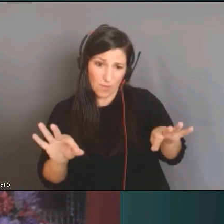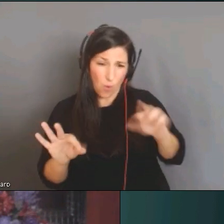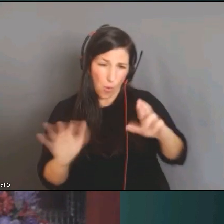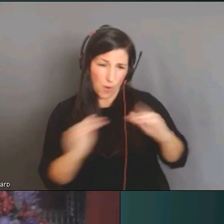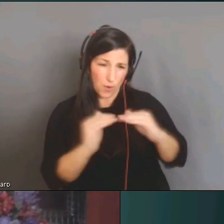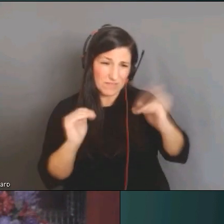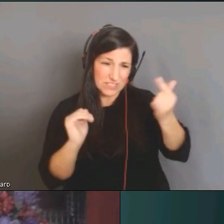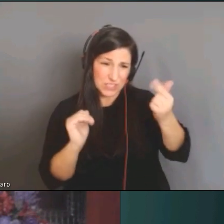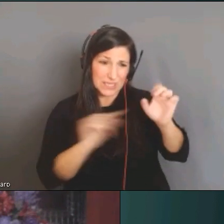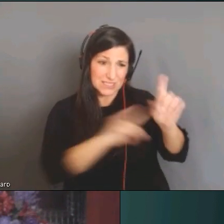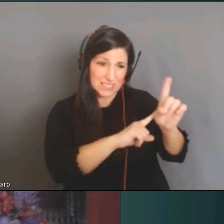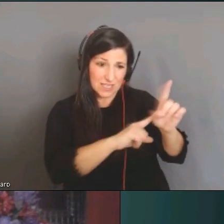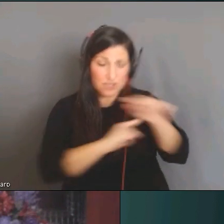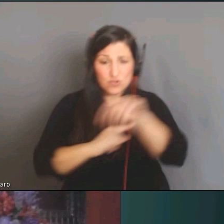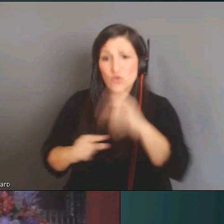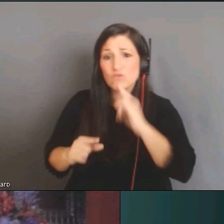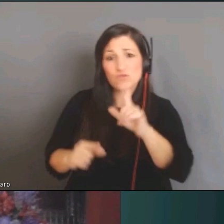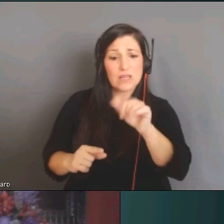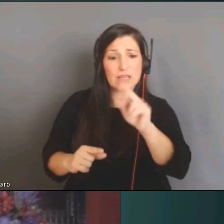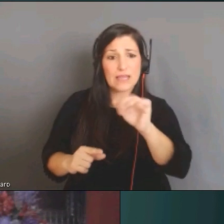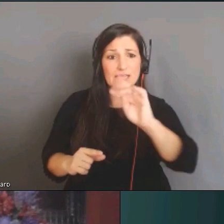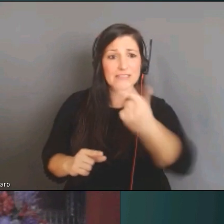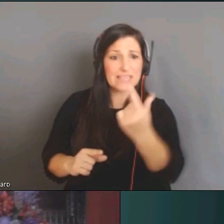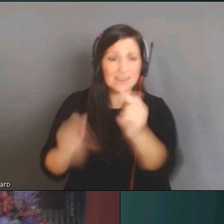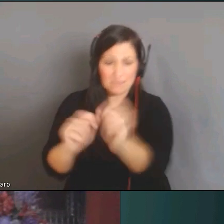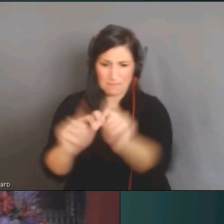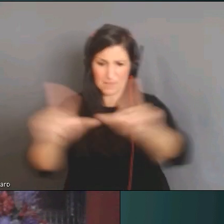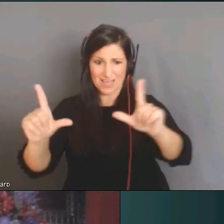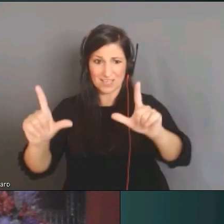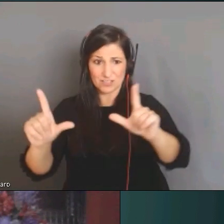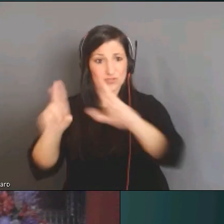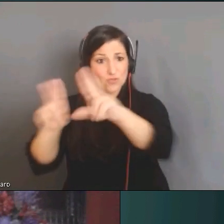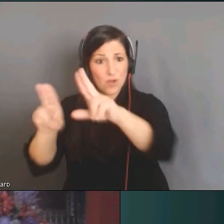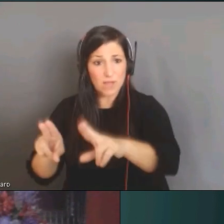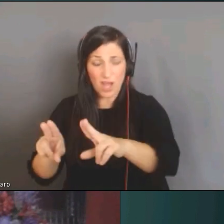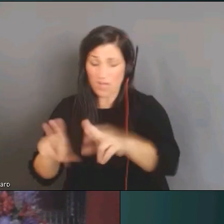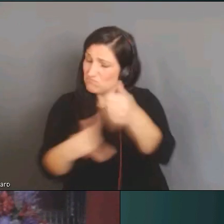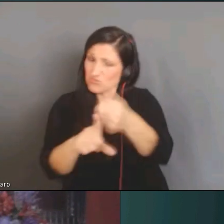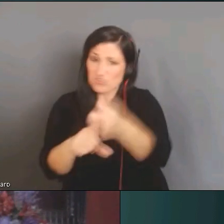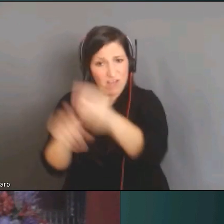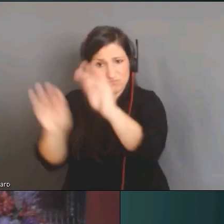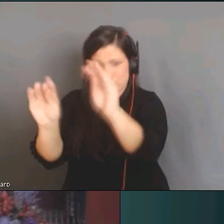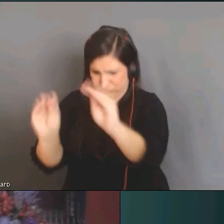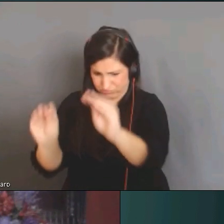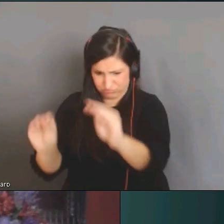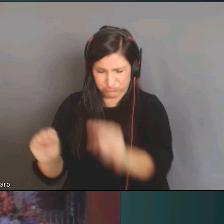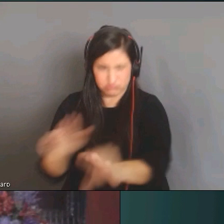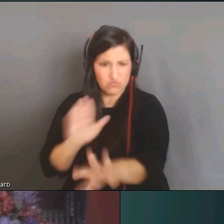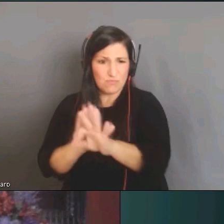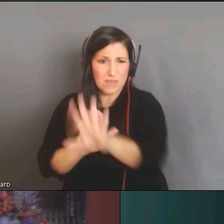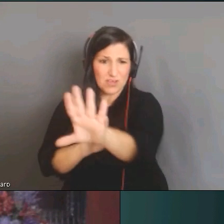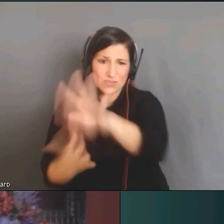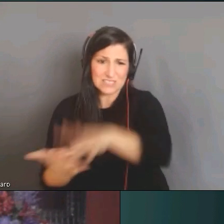landing page to apply. It is literally self-service. You pick the right schedule. So when you really go